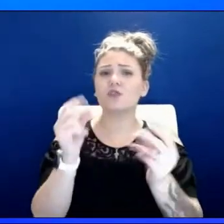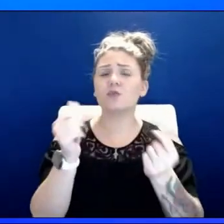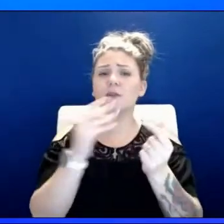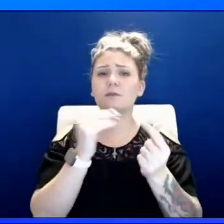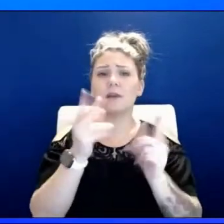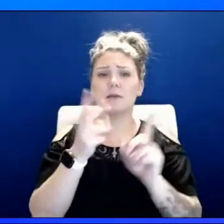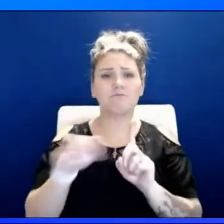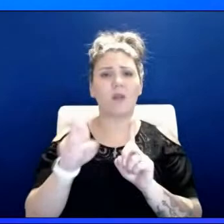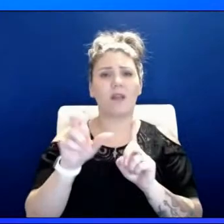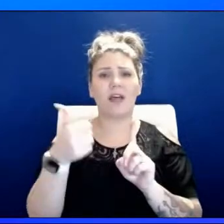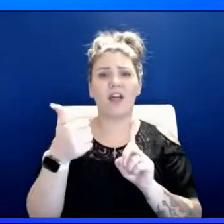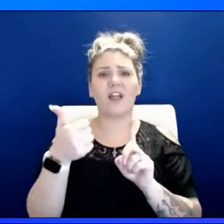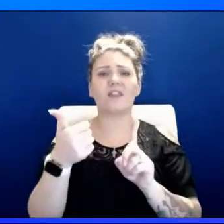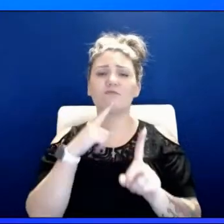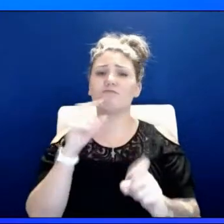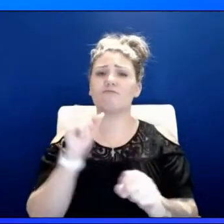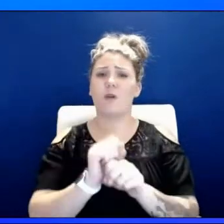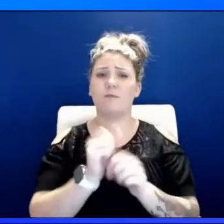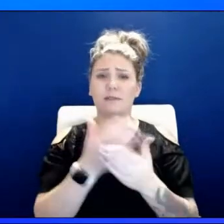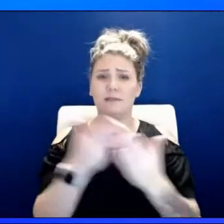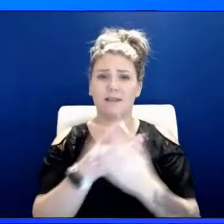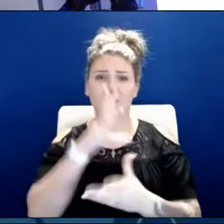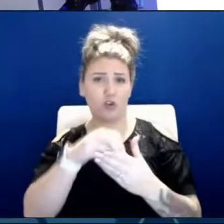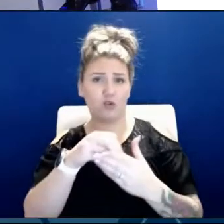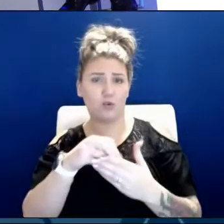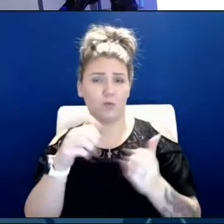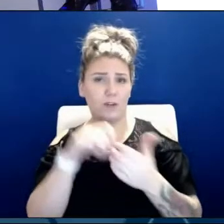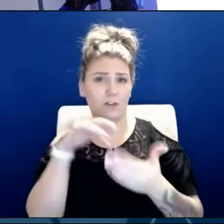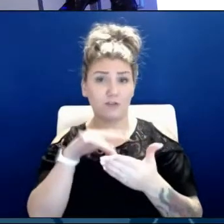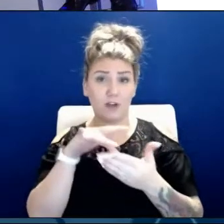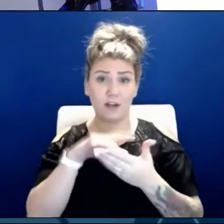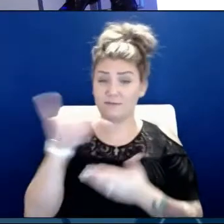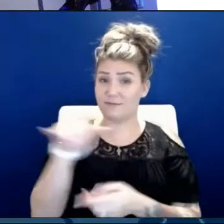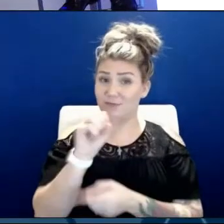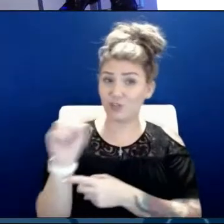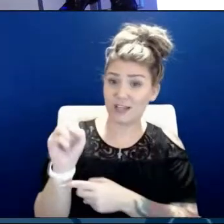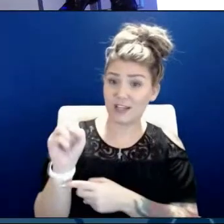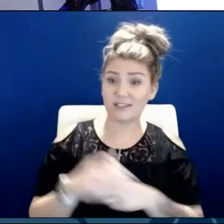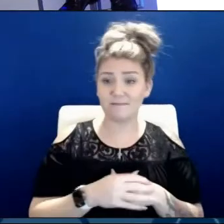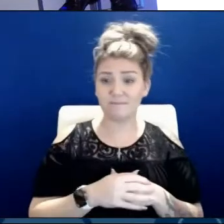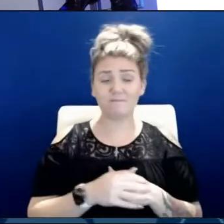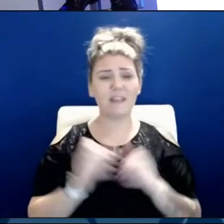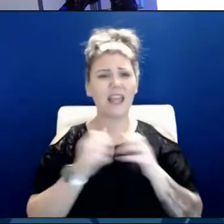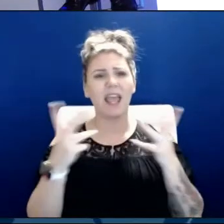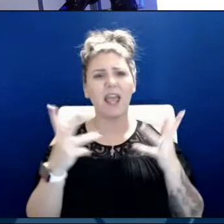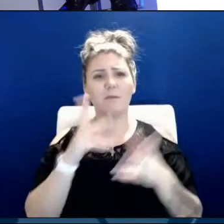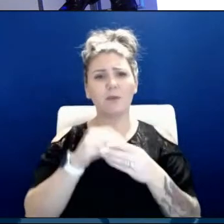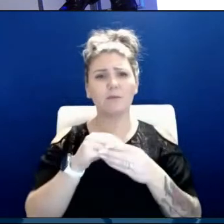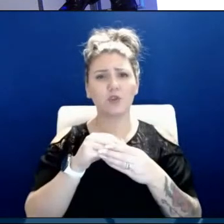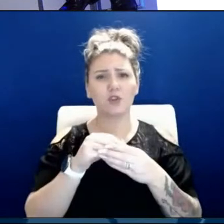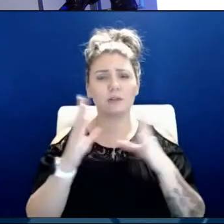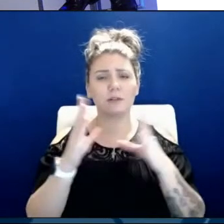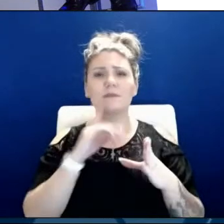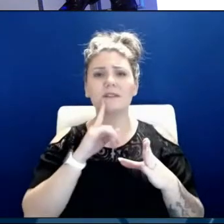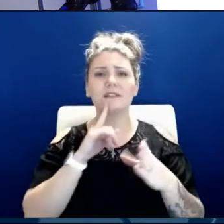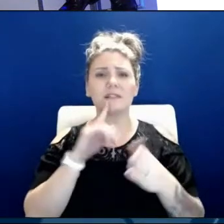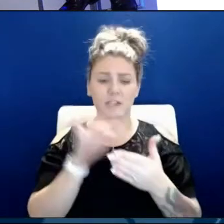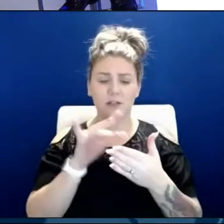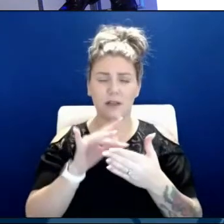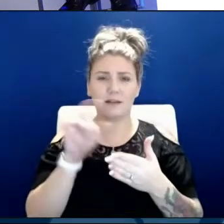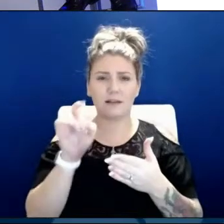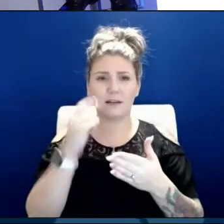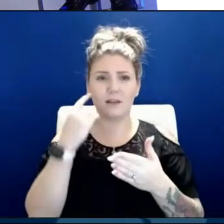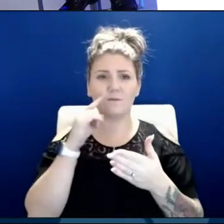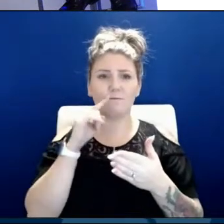include those in the trials. Jess? To know, how many participants does a study need for results to be valid? Do they need